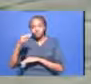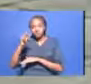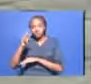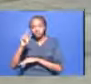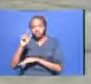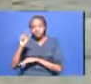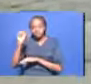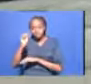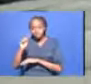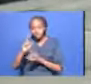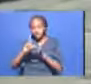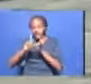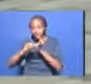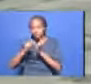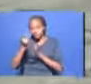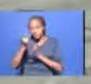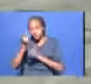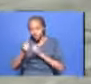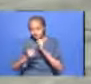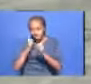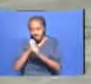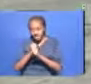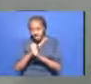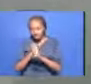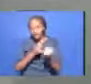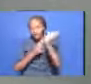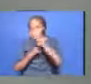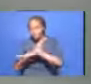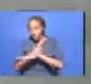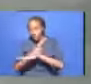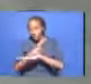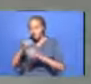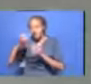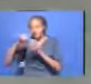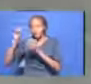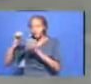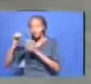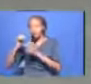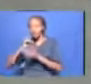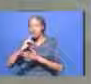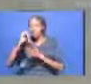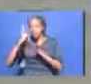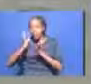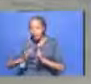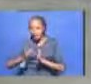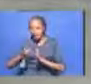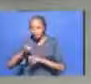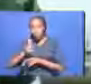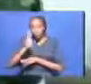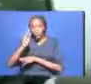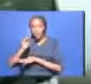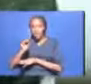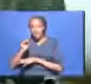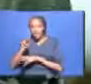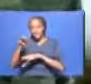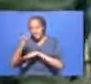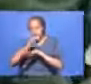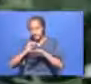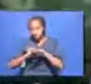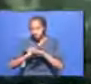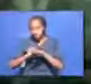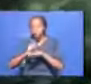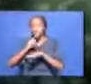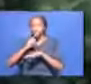A few years later, he returned only to be appointed as the commander of the UN missions in Sierra Leone, commanding the